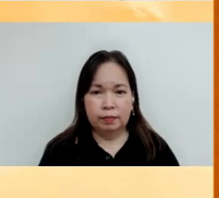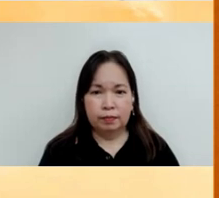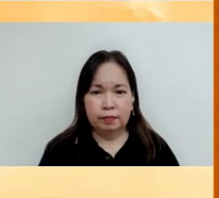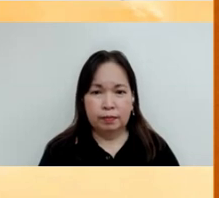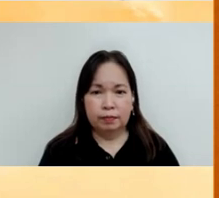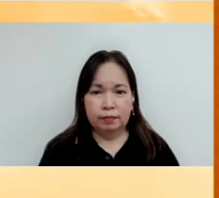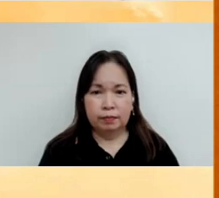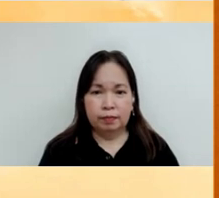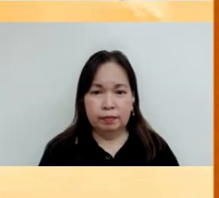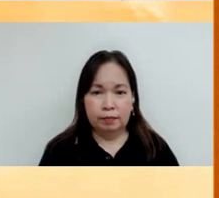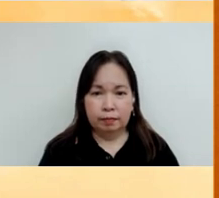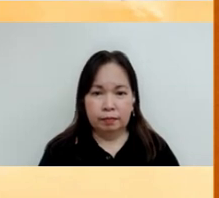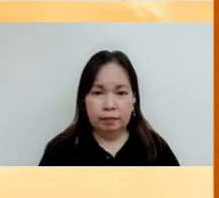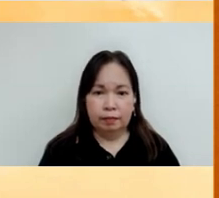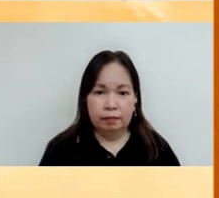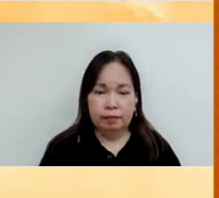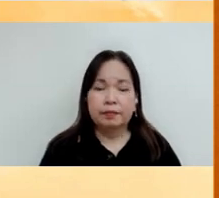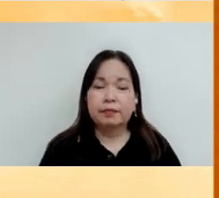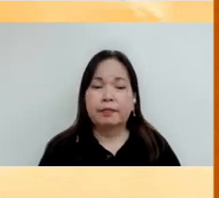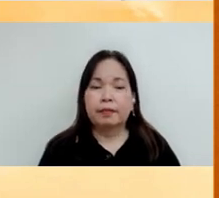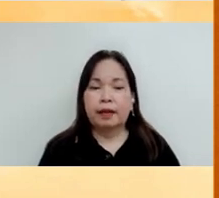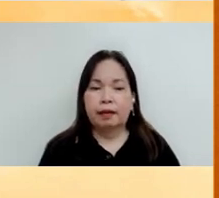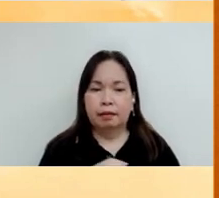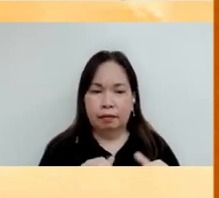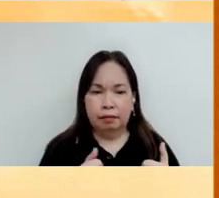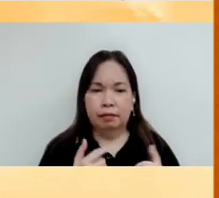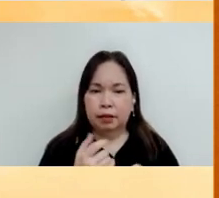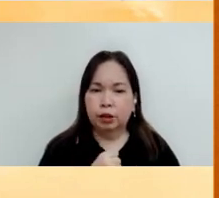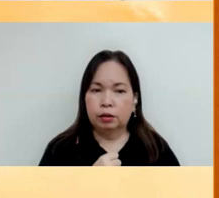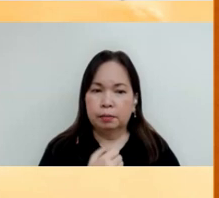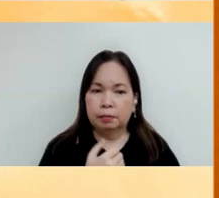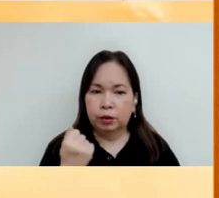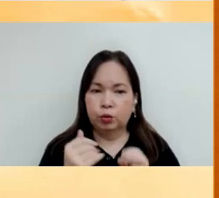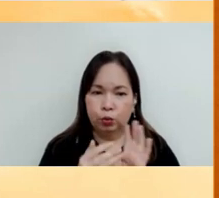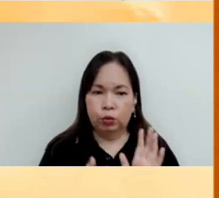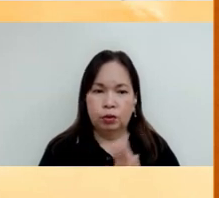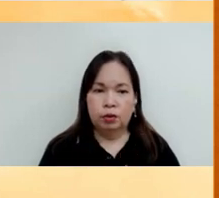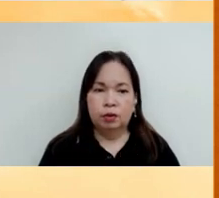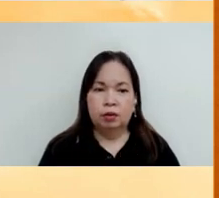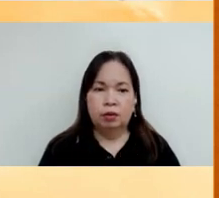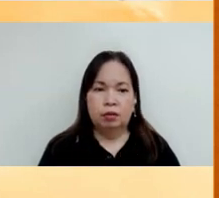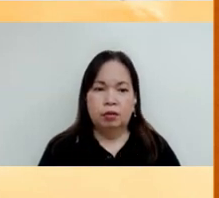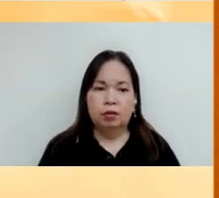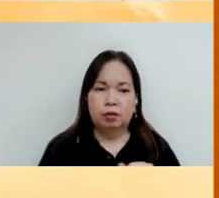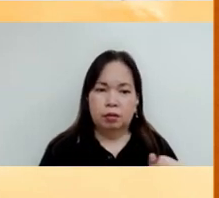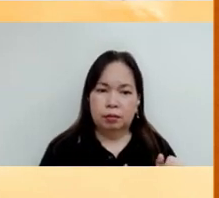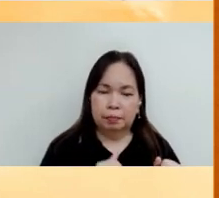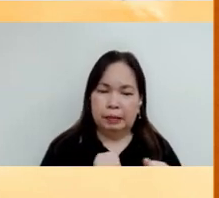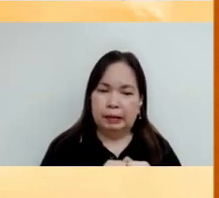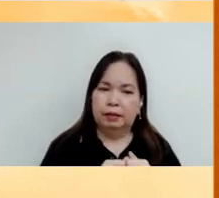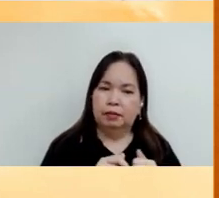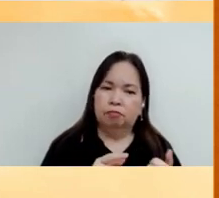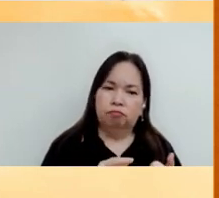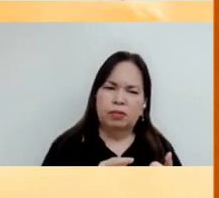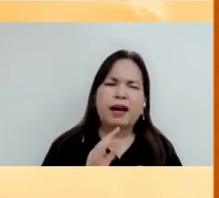on achieve being the best student, right? So it's just enough so that they feel like they're good at something. It's not